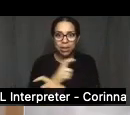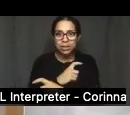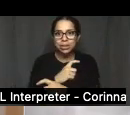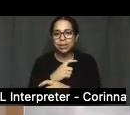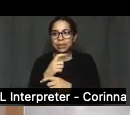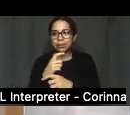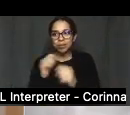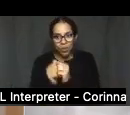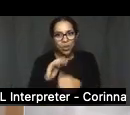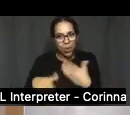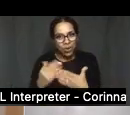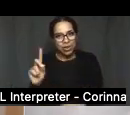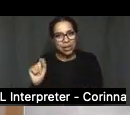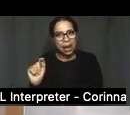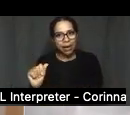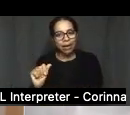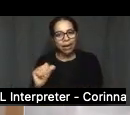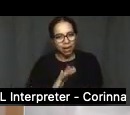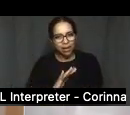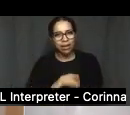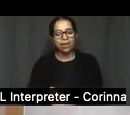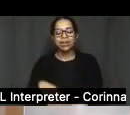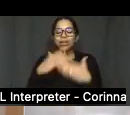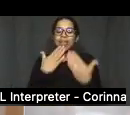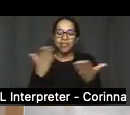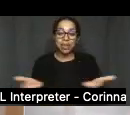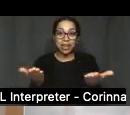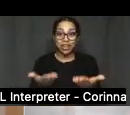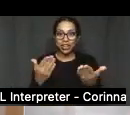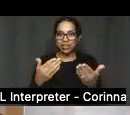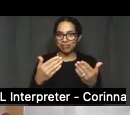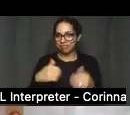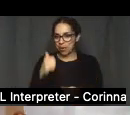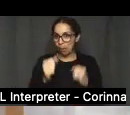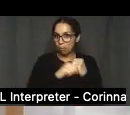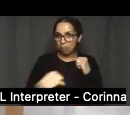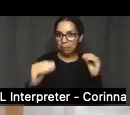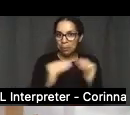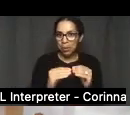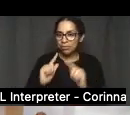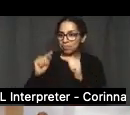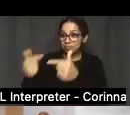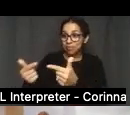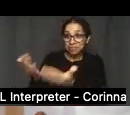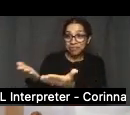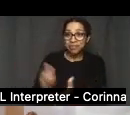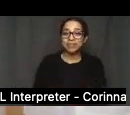So thank you for being here. And without further ado, I'll turn it back over to you all.